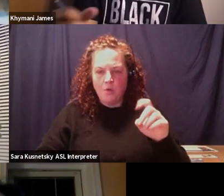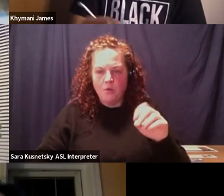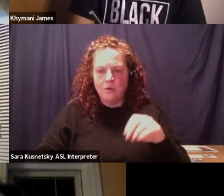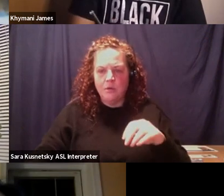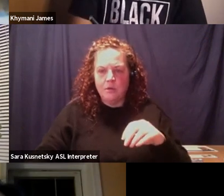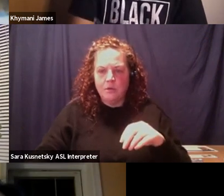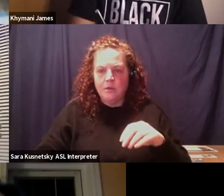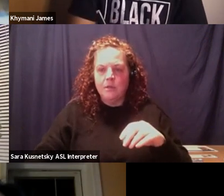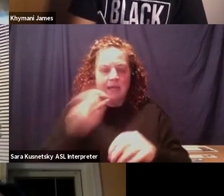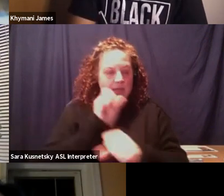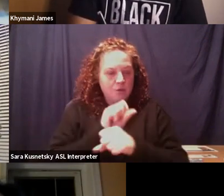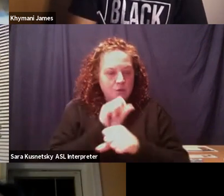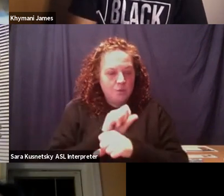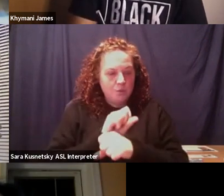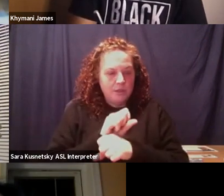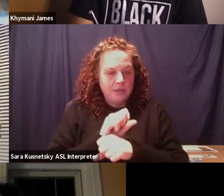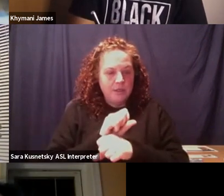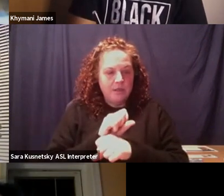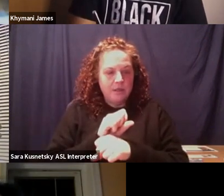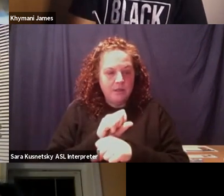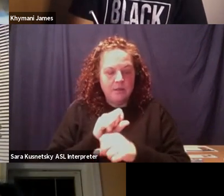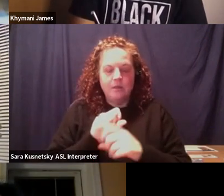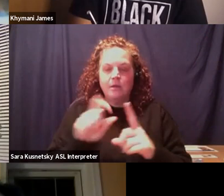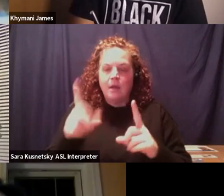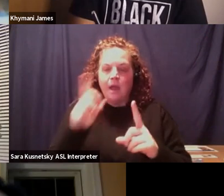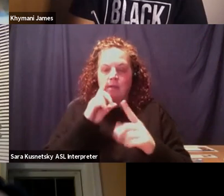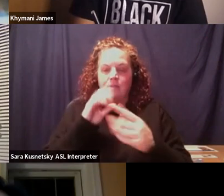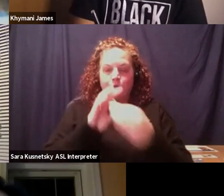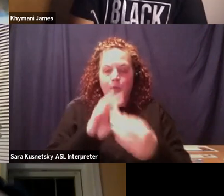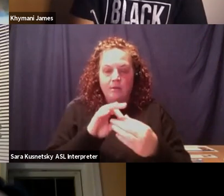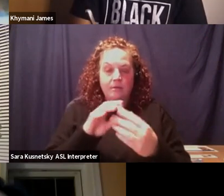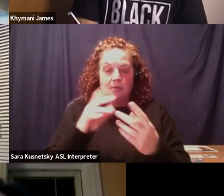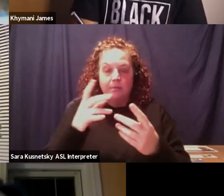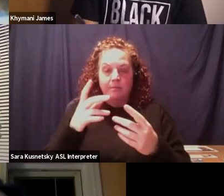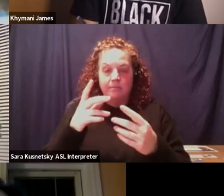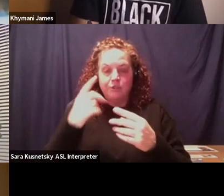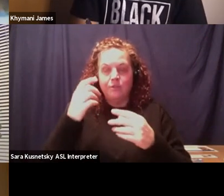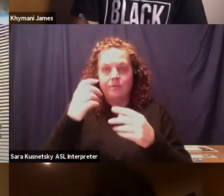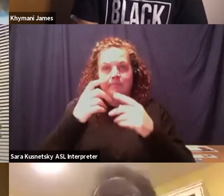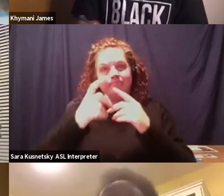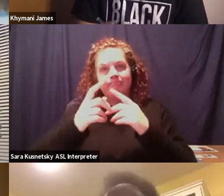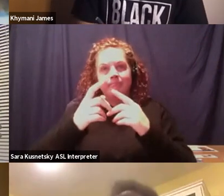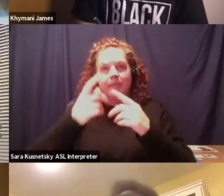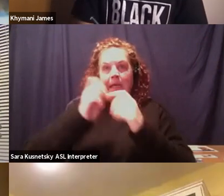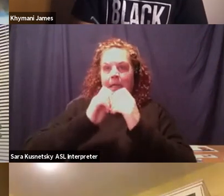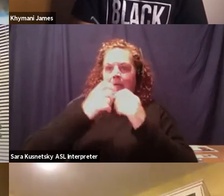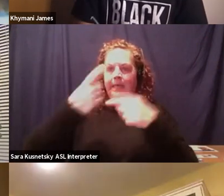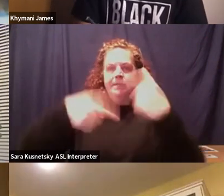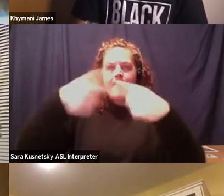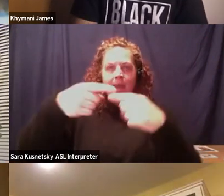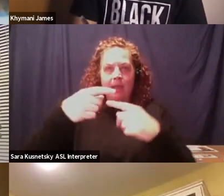active surrounding the policy work surrounding incident reports. She is a debate captain at New Mission High School and a BSAC